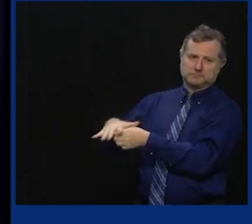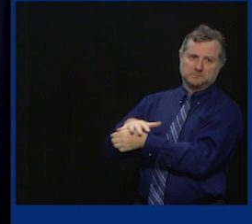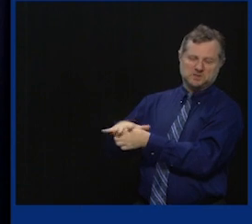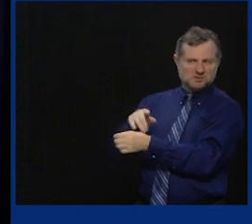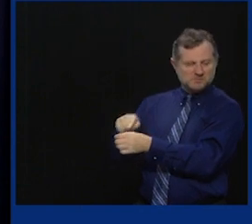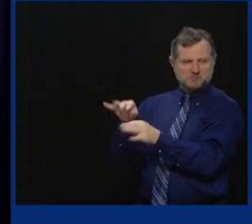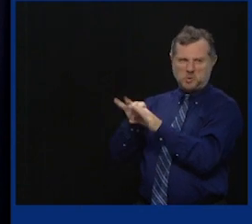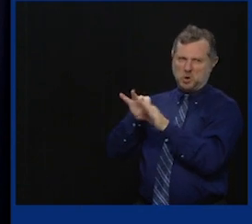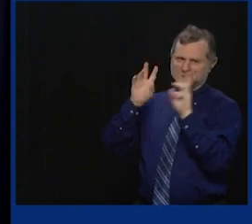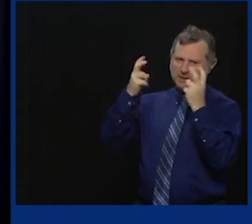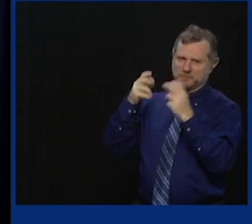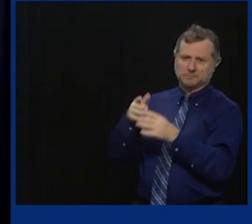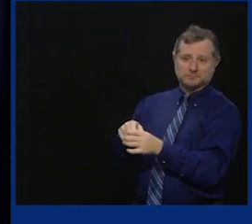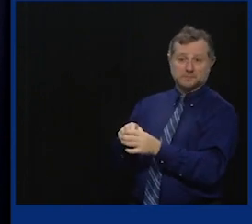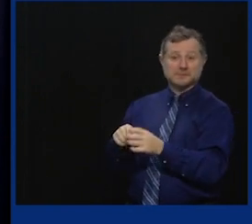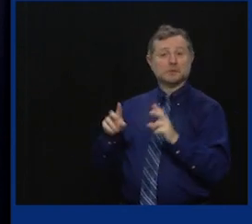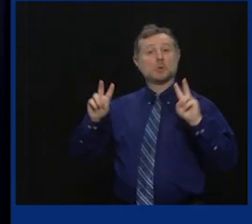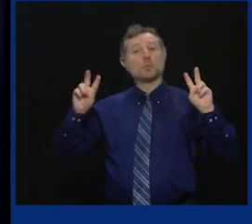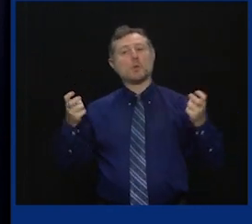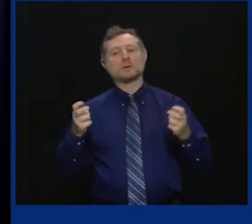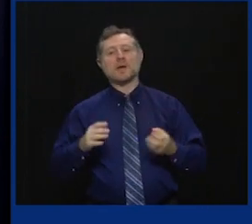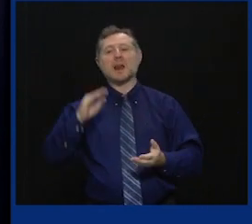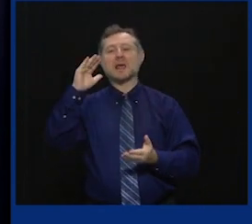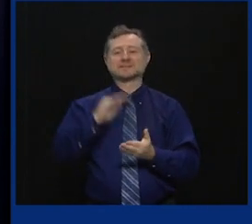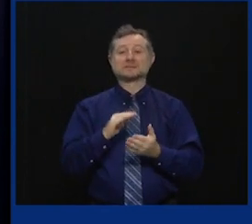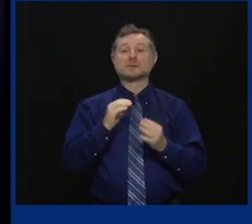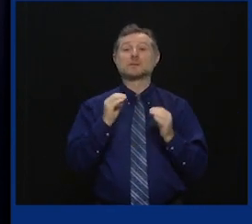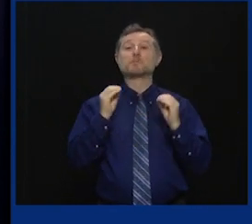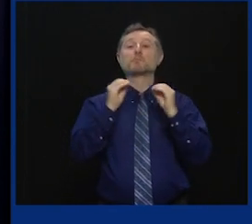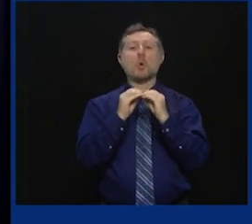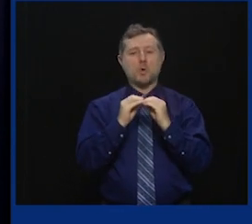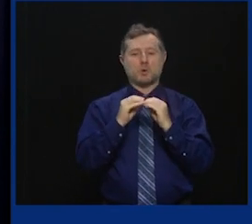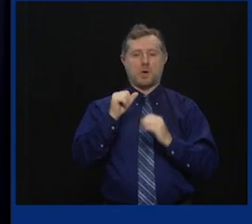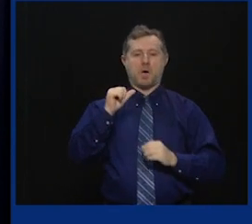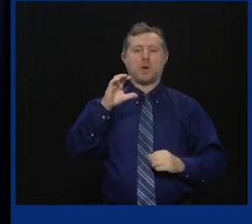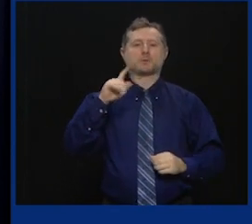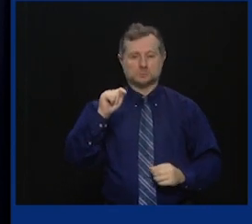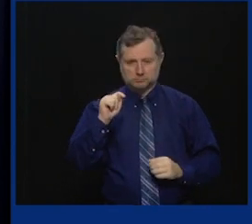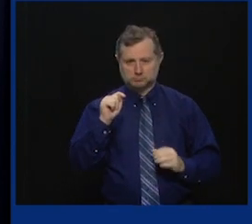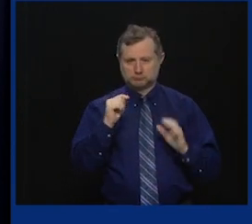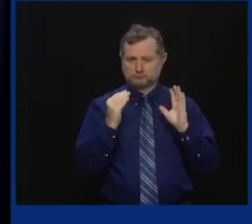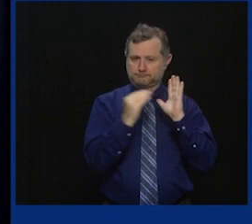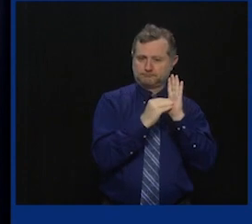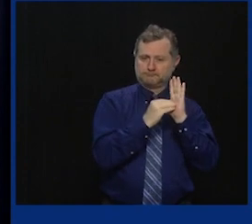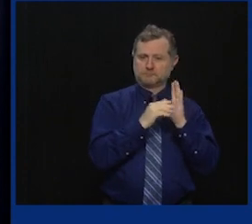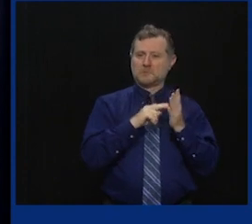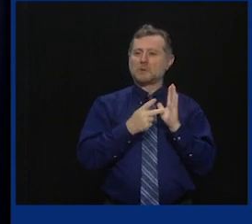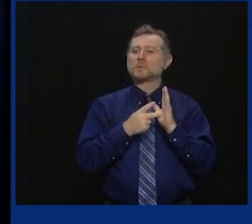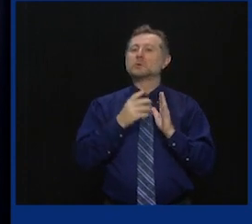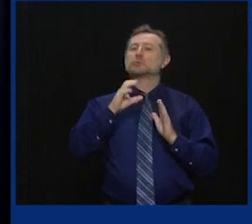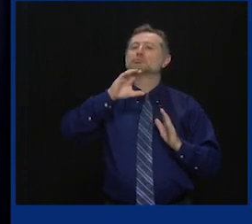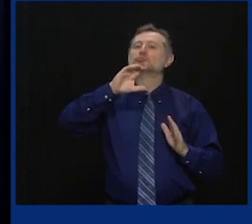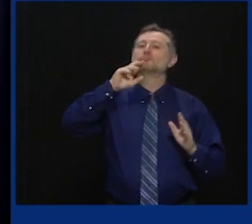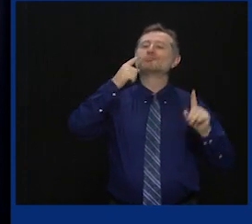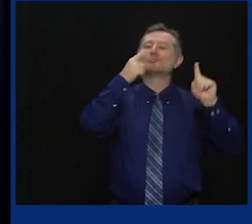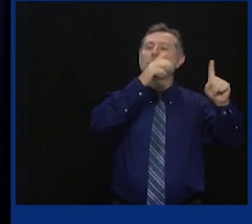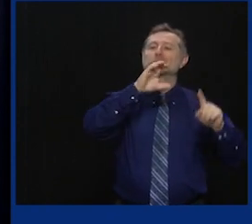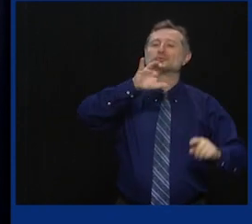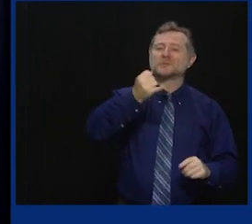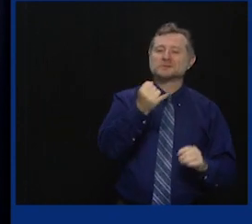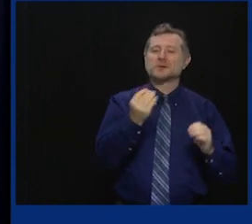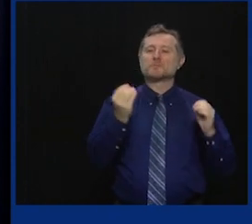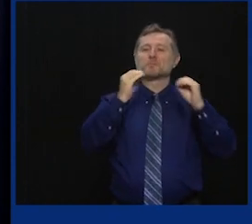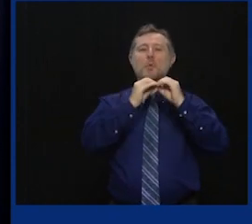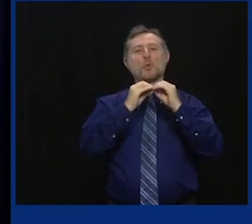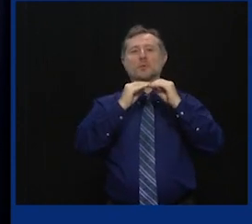make our criminal justice a better and fairer institution. And what we're going to do is bolster